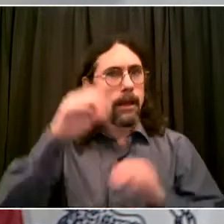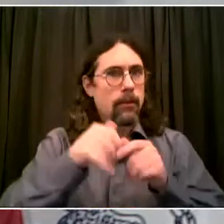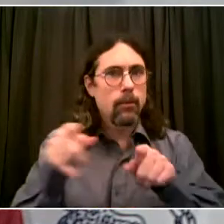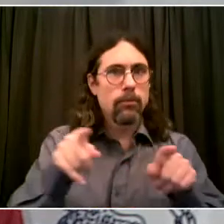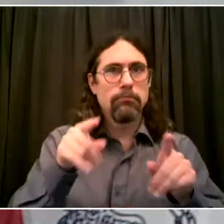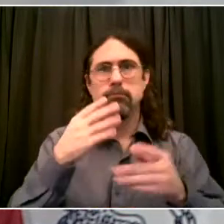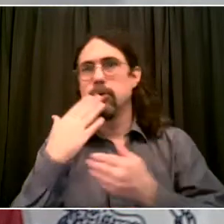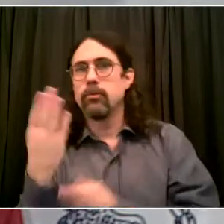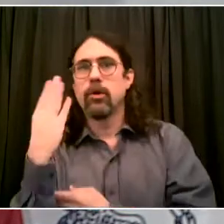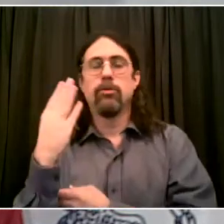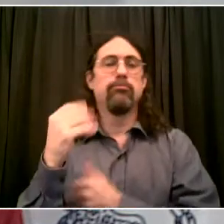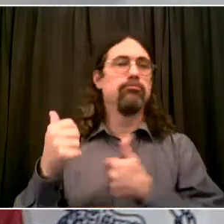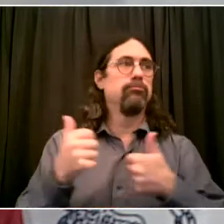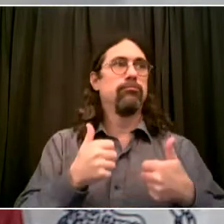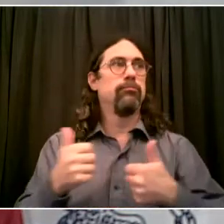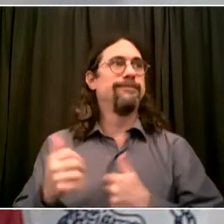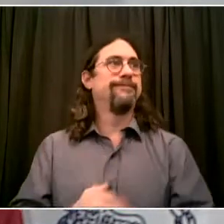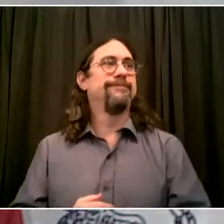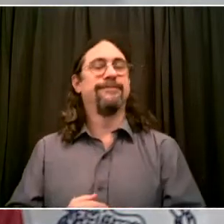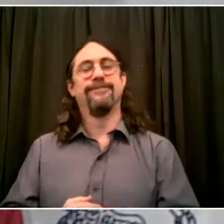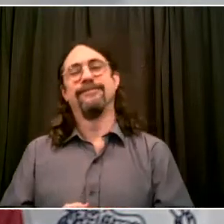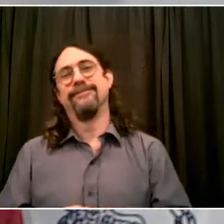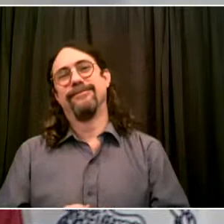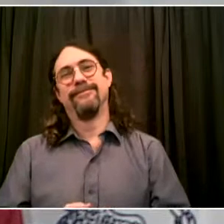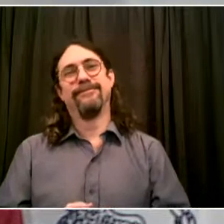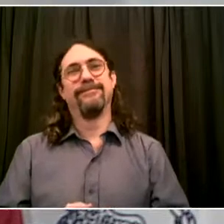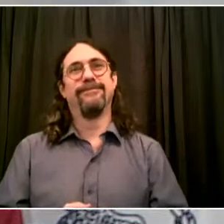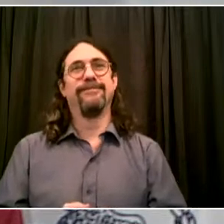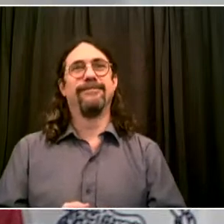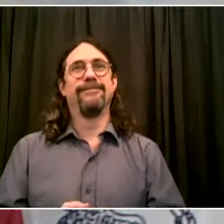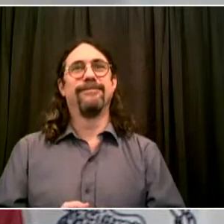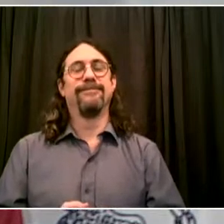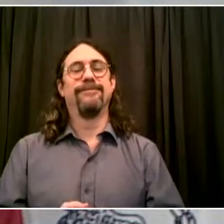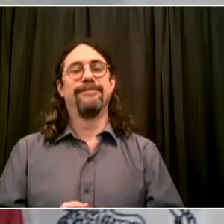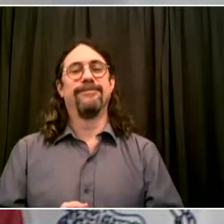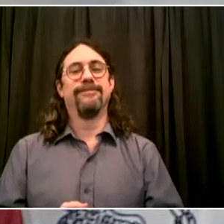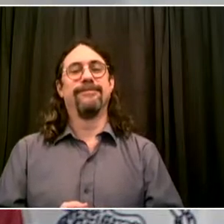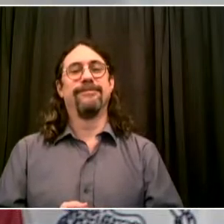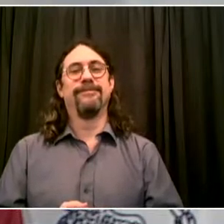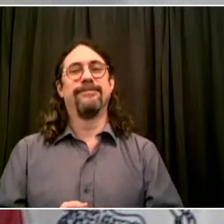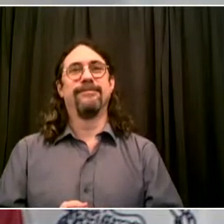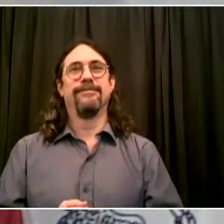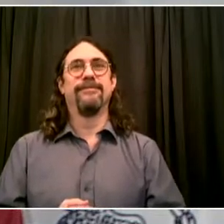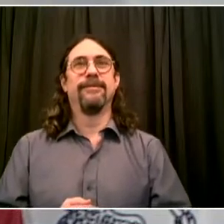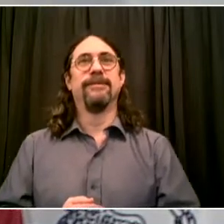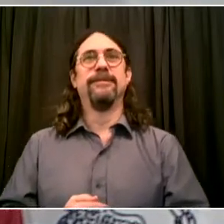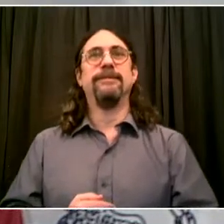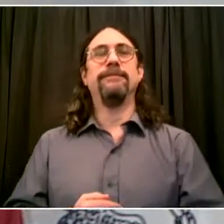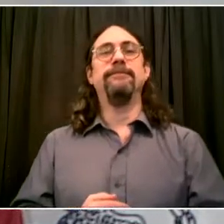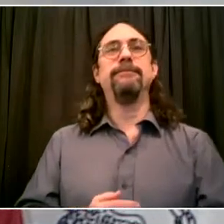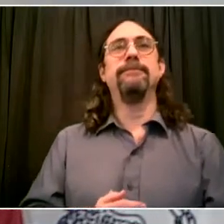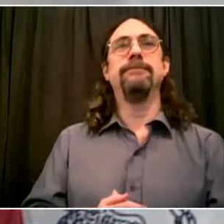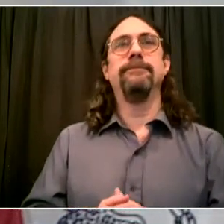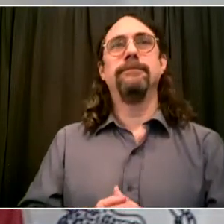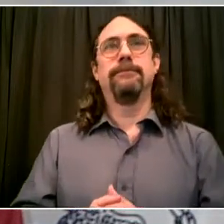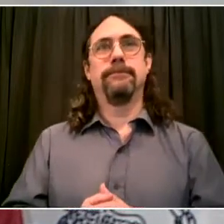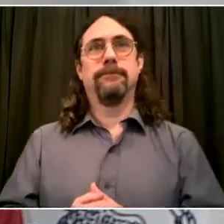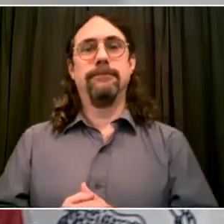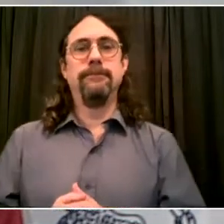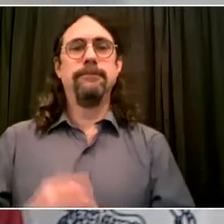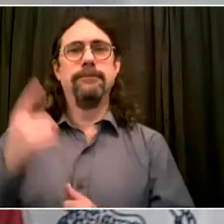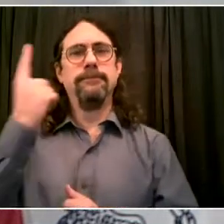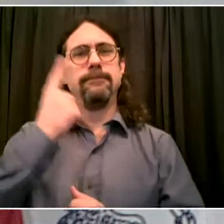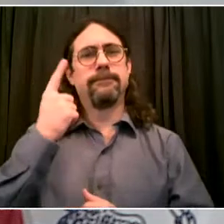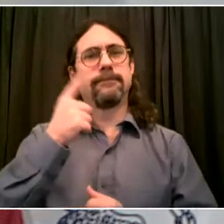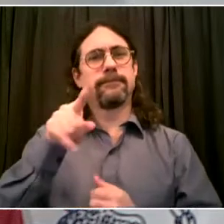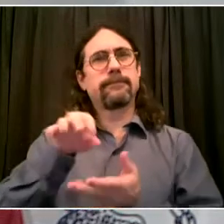didn't hear any stats on the number of hate crimes or anti-Asian hate crimes that have occurred in the past year,